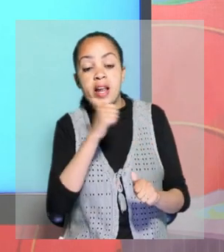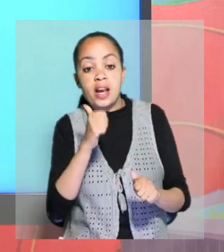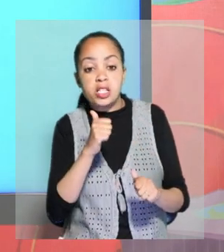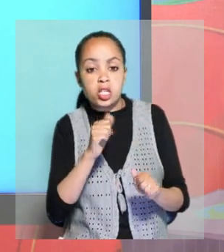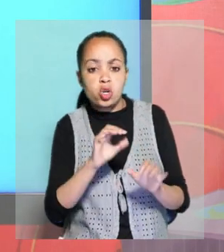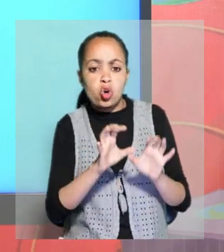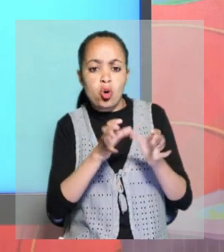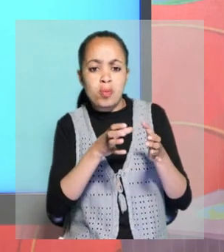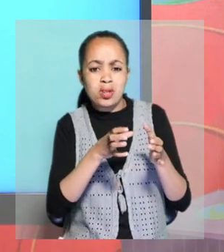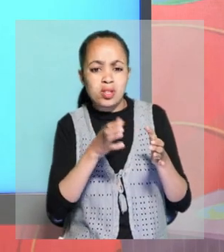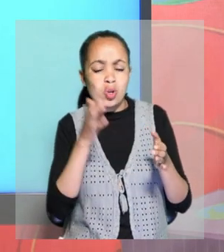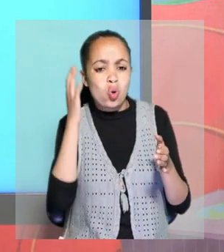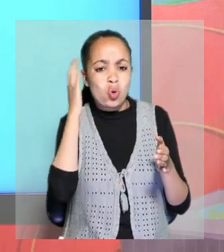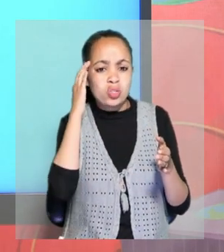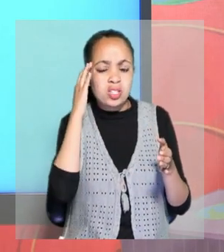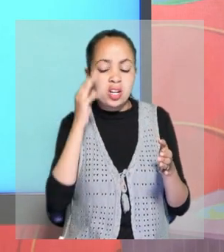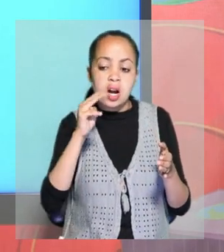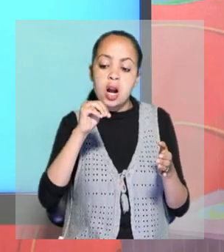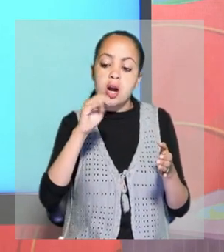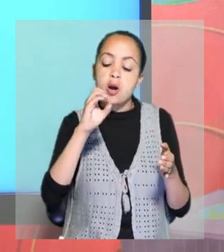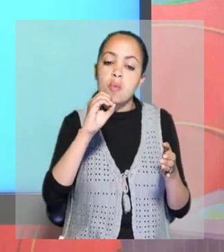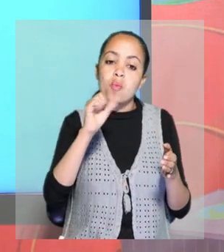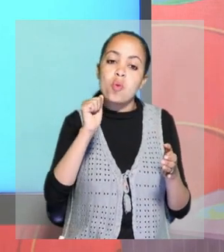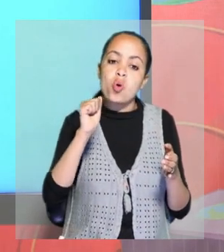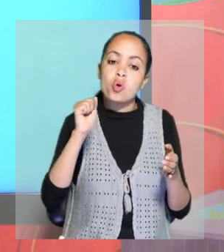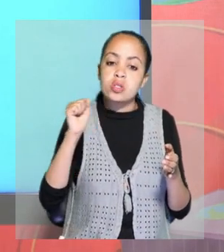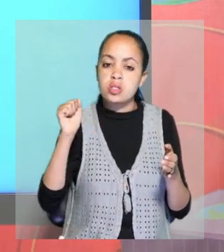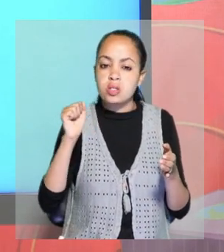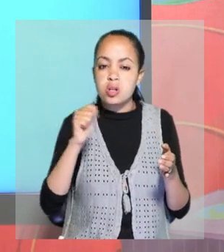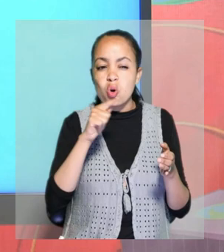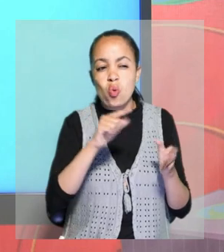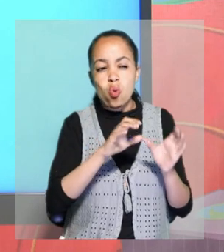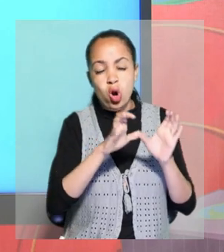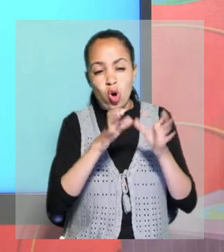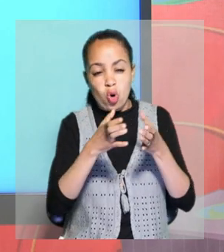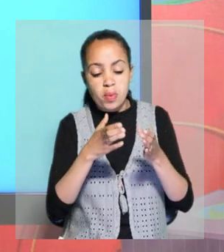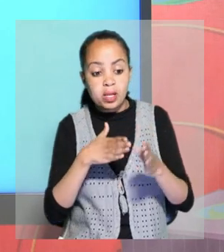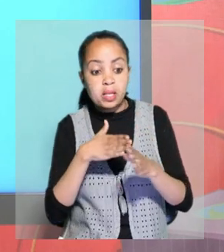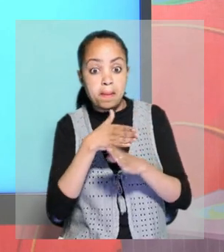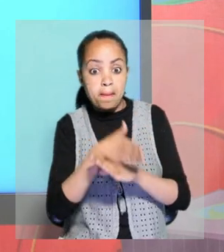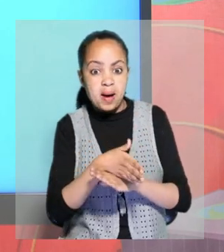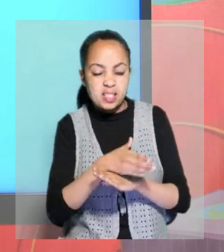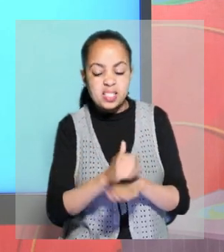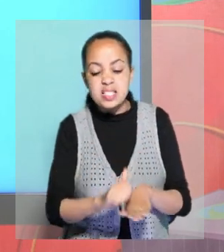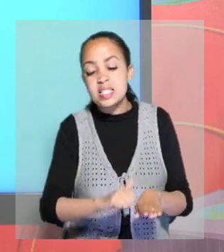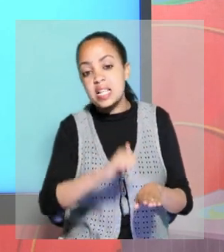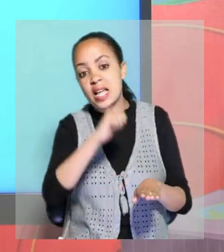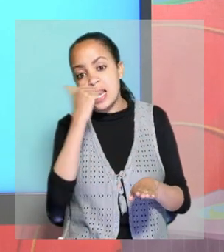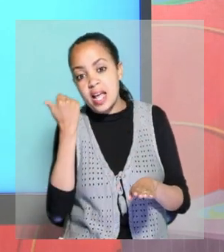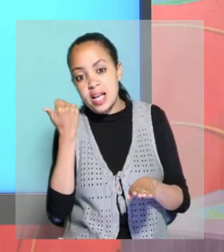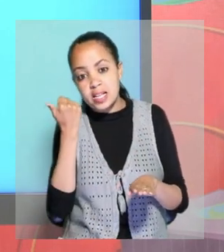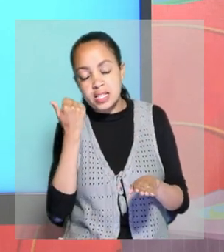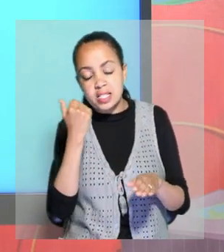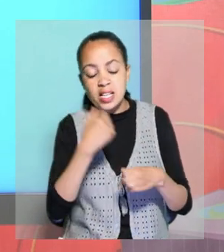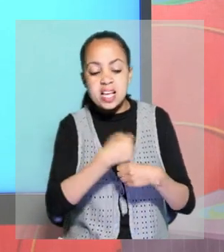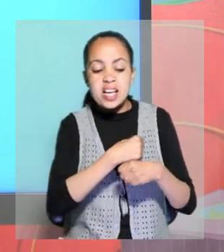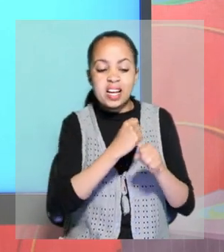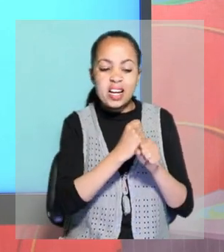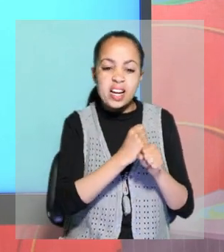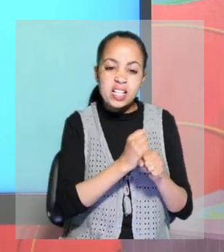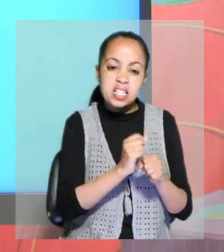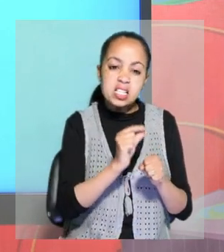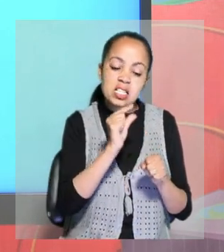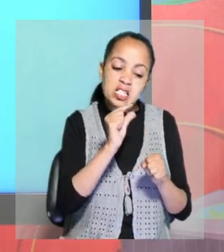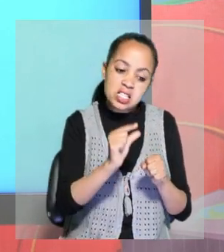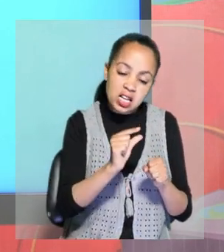community, which is considered as moss. When one community becomes pass, the next can create certain